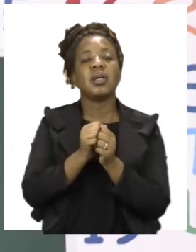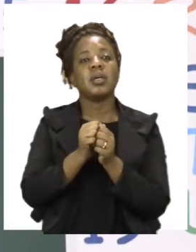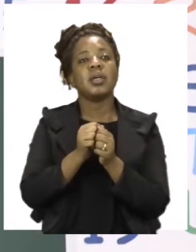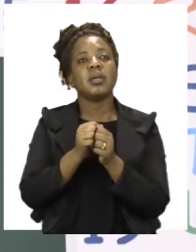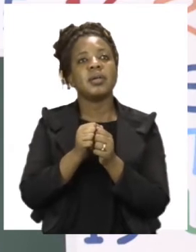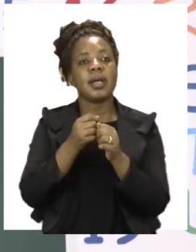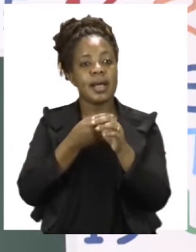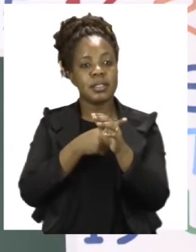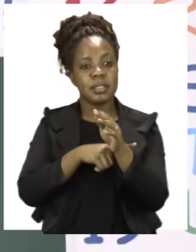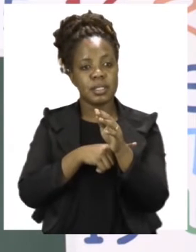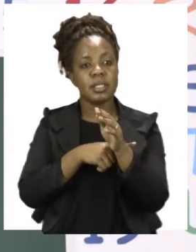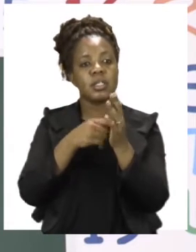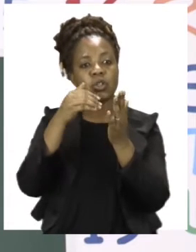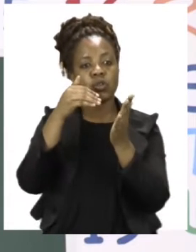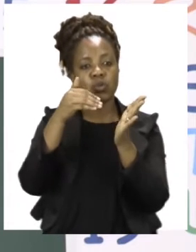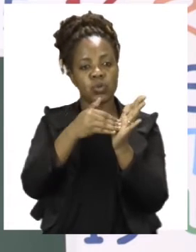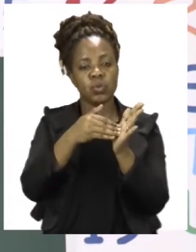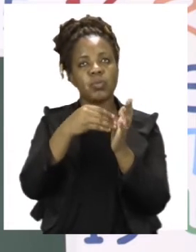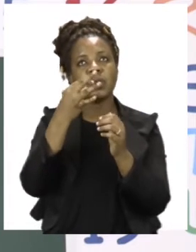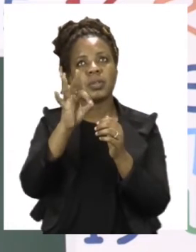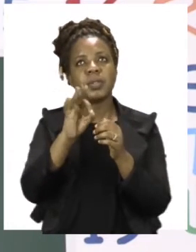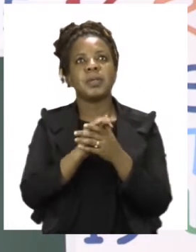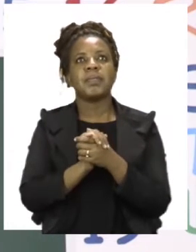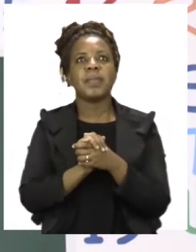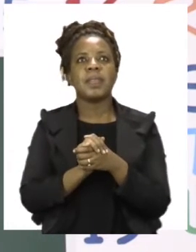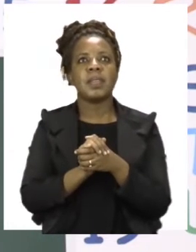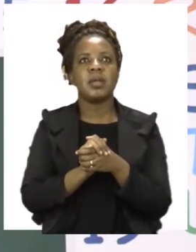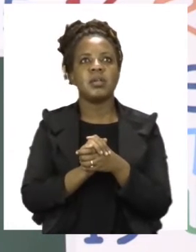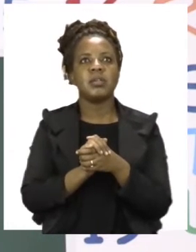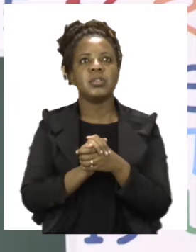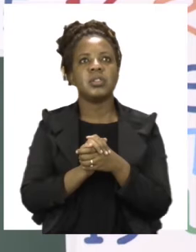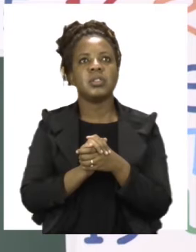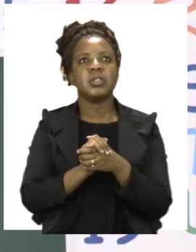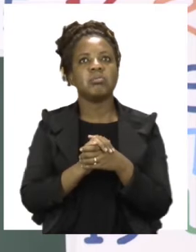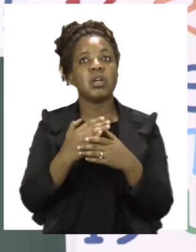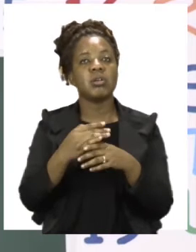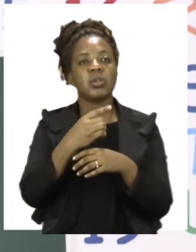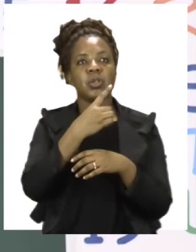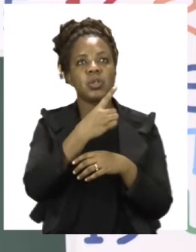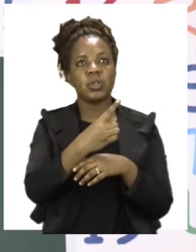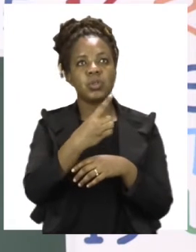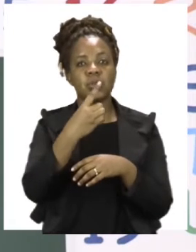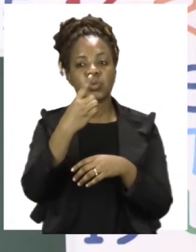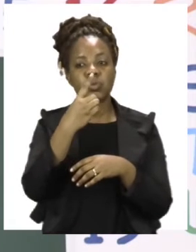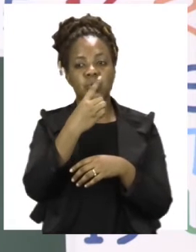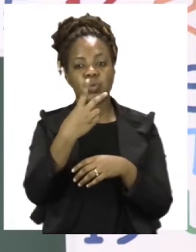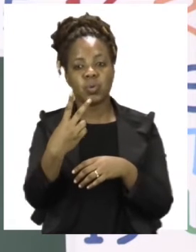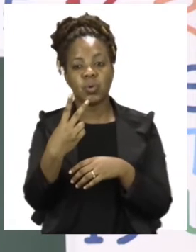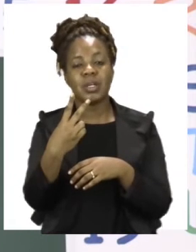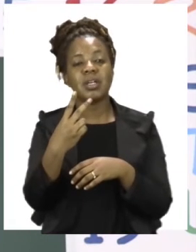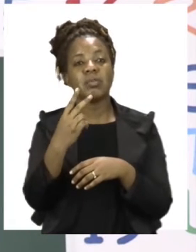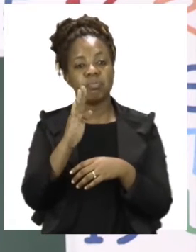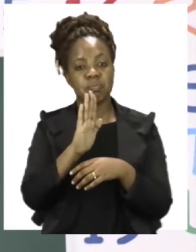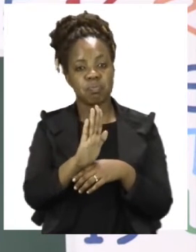our fingers. So we are going to say 12 is already there. So we're counting backwards until we get